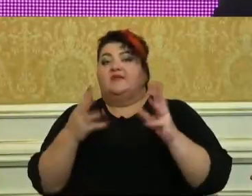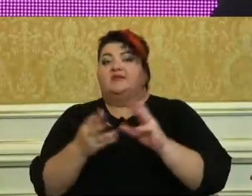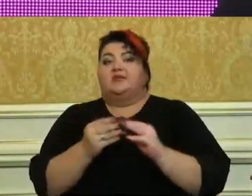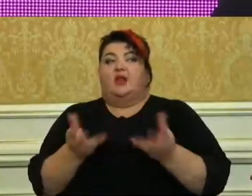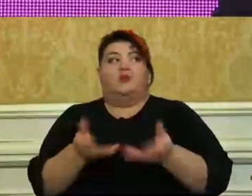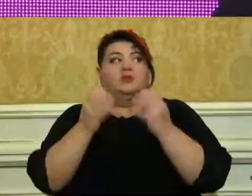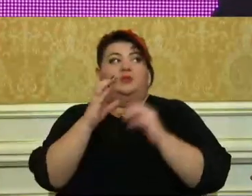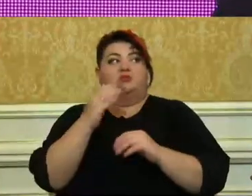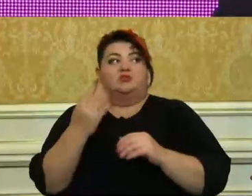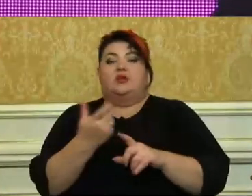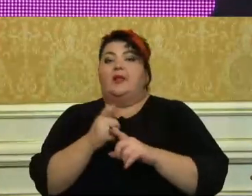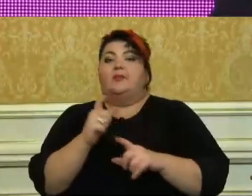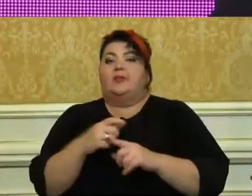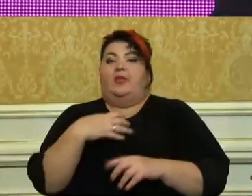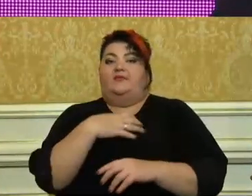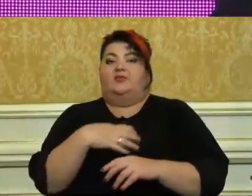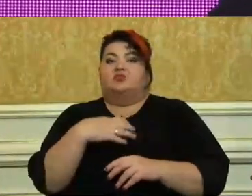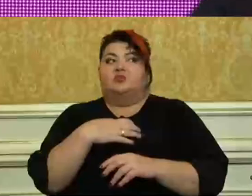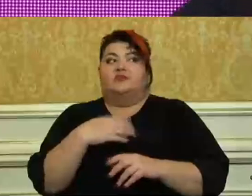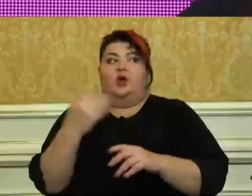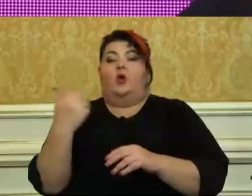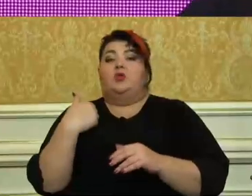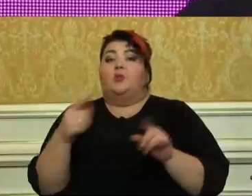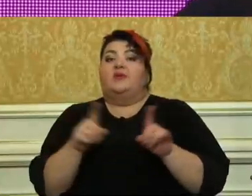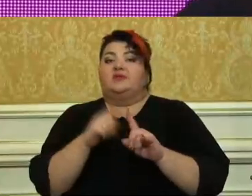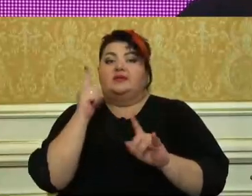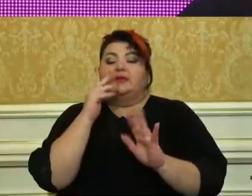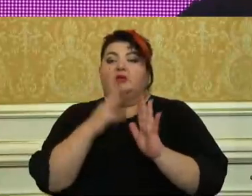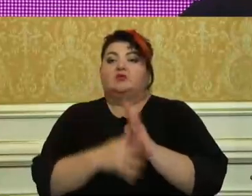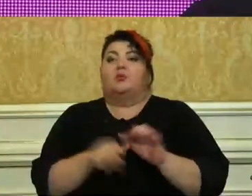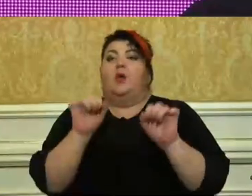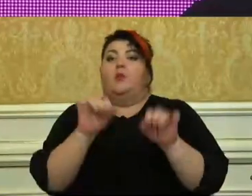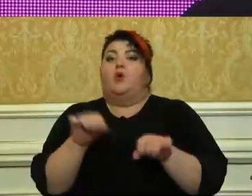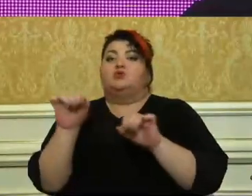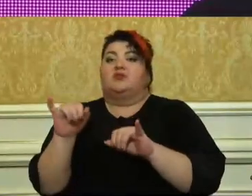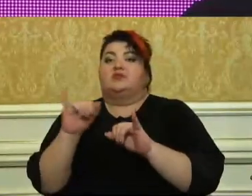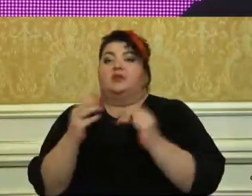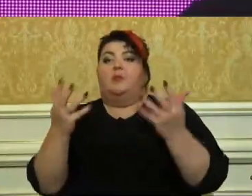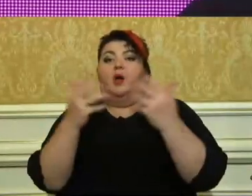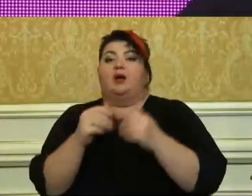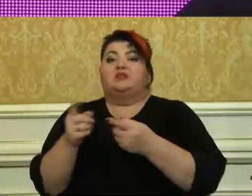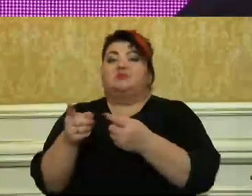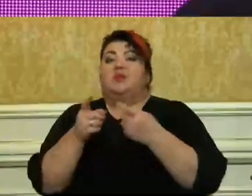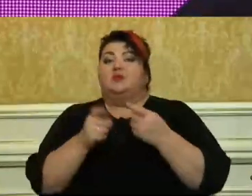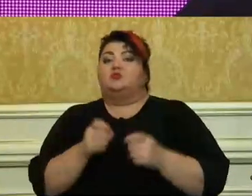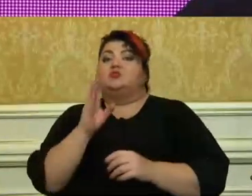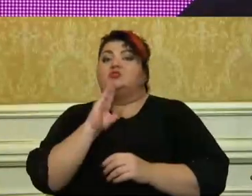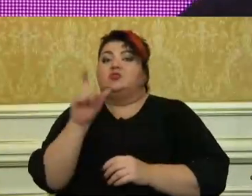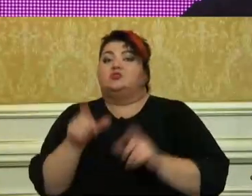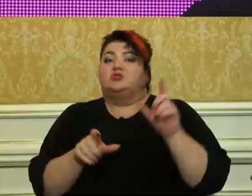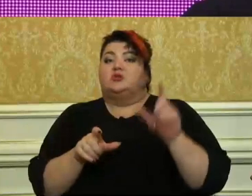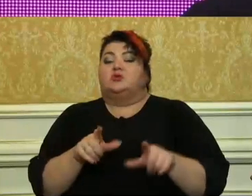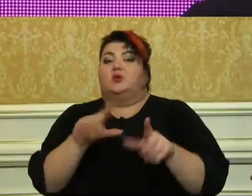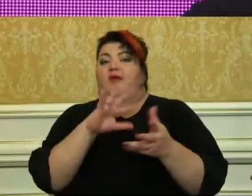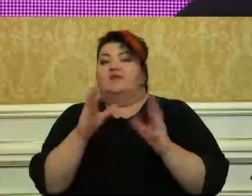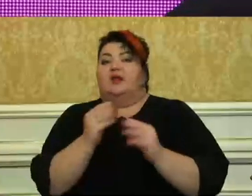support and support for the United States is extremely important. And we would like to understand the mechanism, how the women can